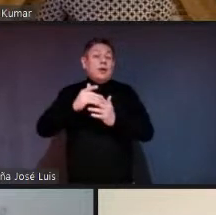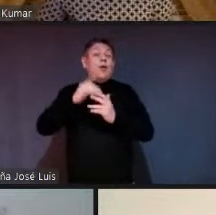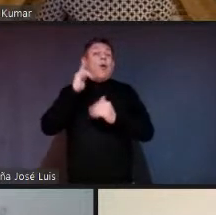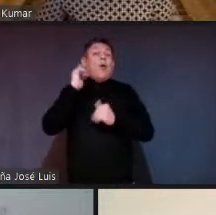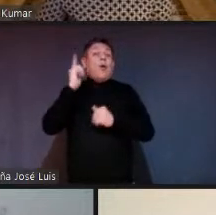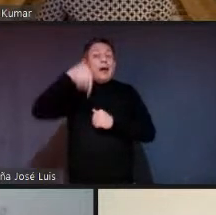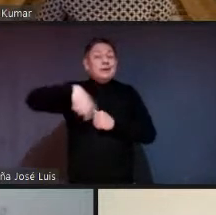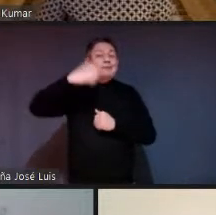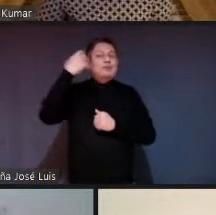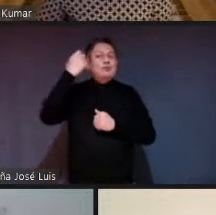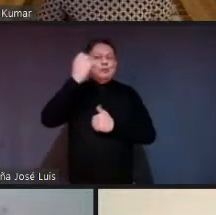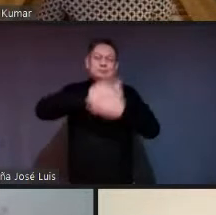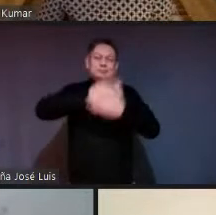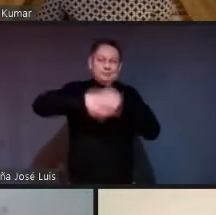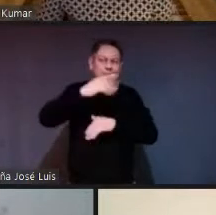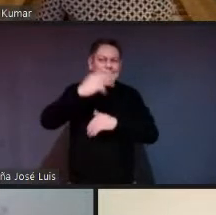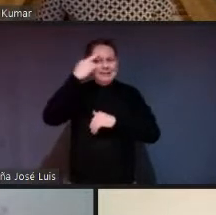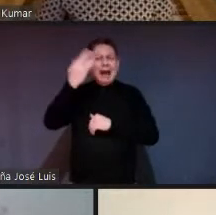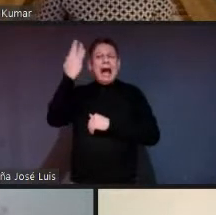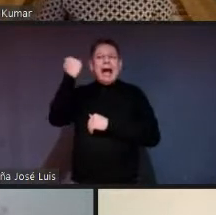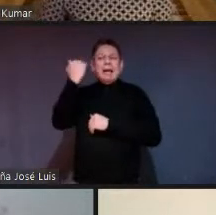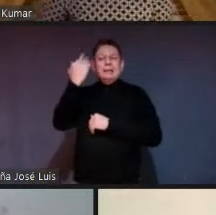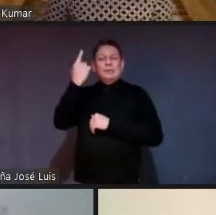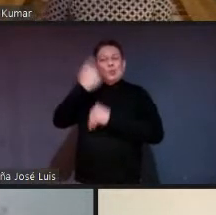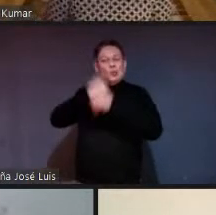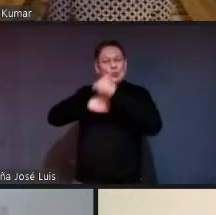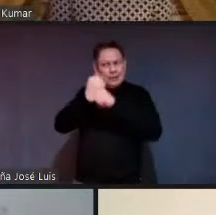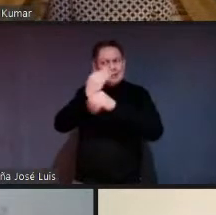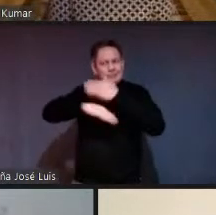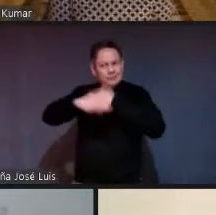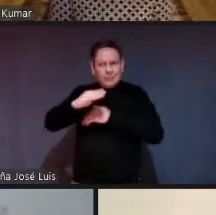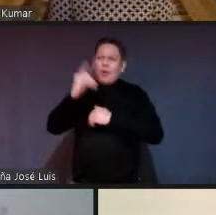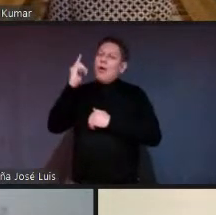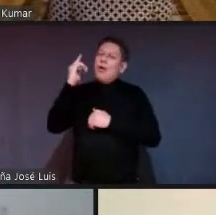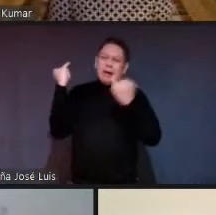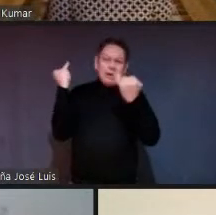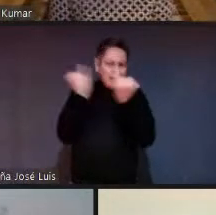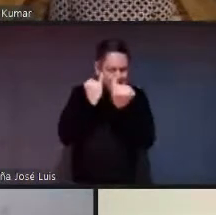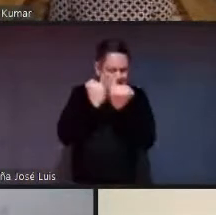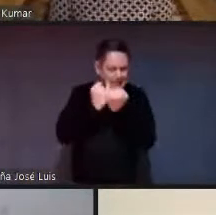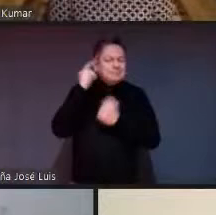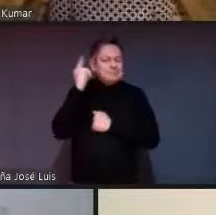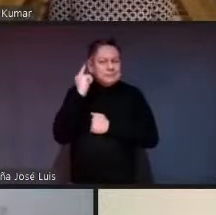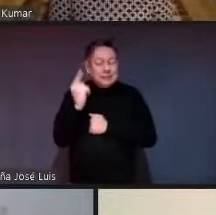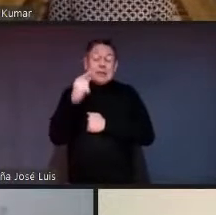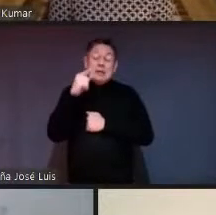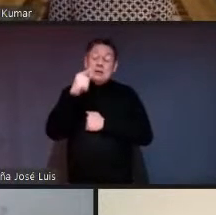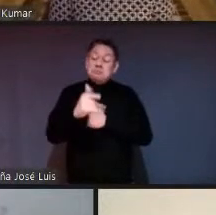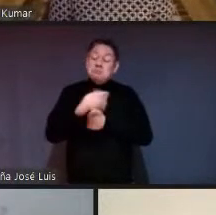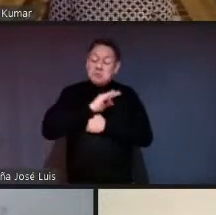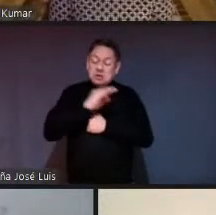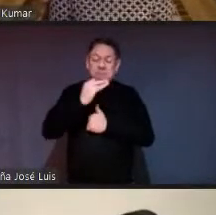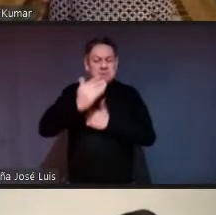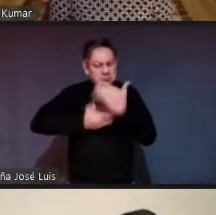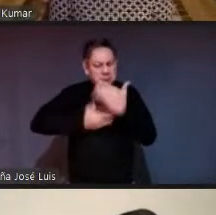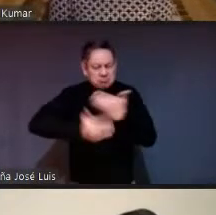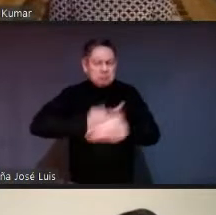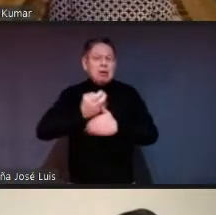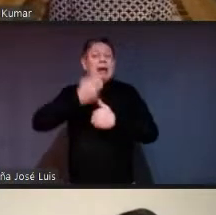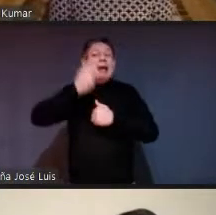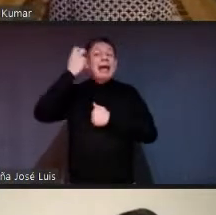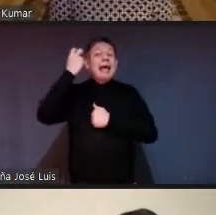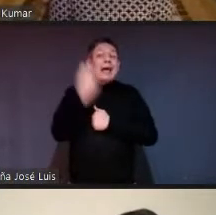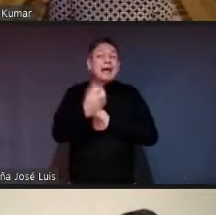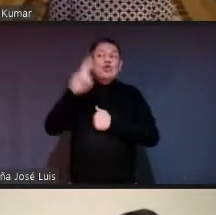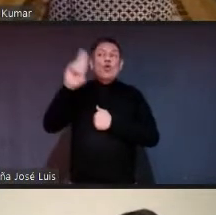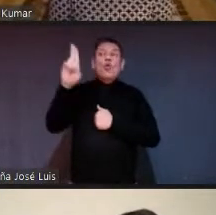We wish you from the bottom of our hearts a great success as the success you had a year ago. We hope